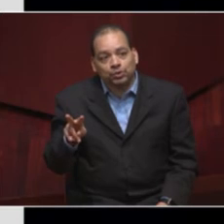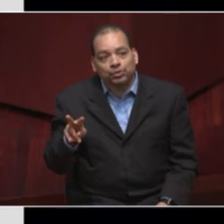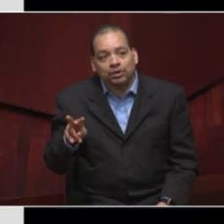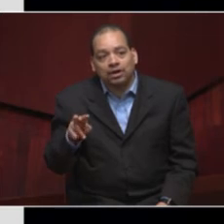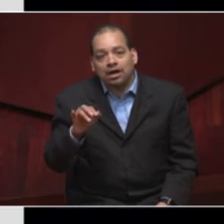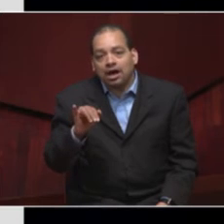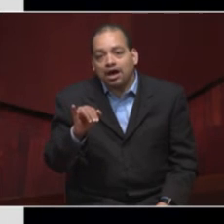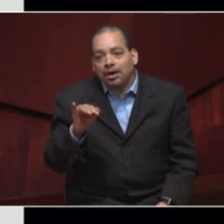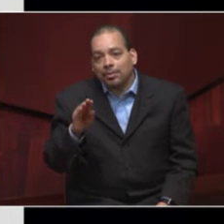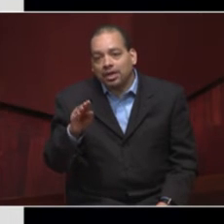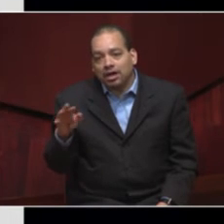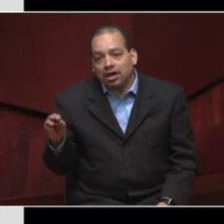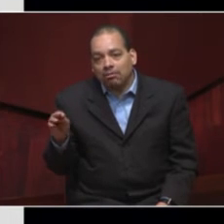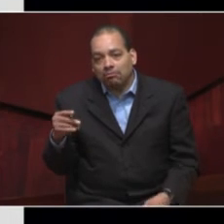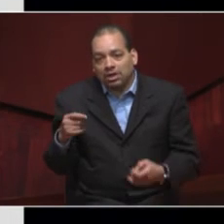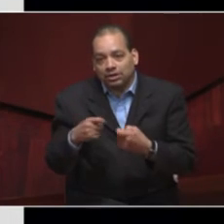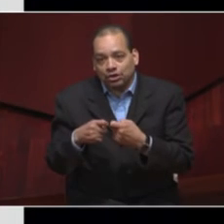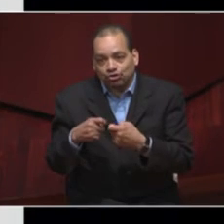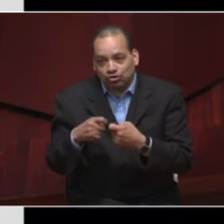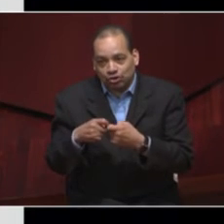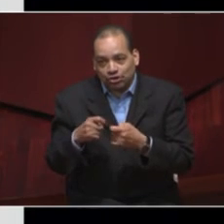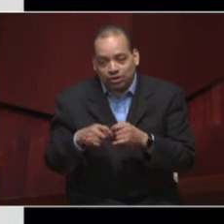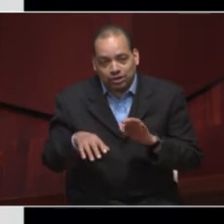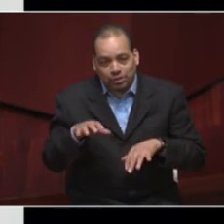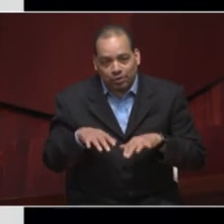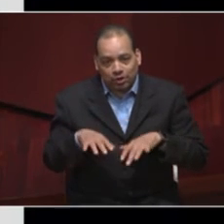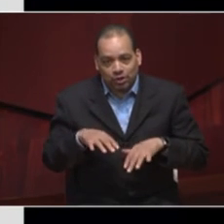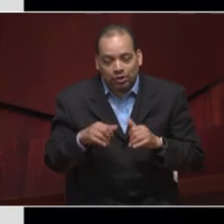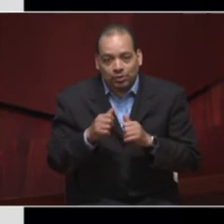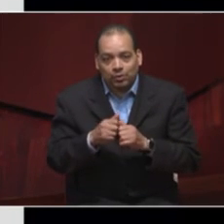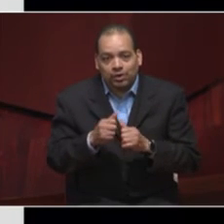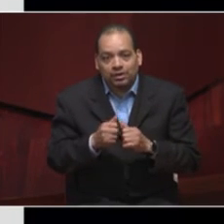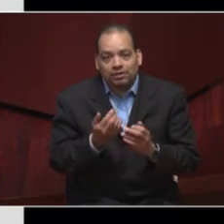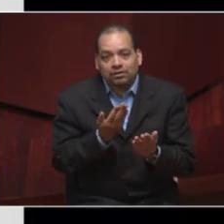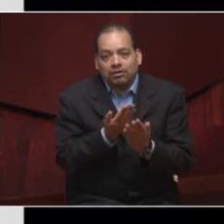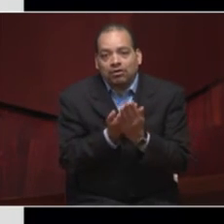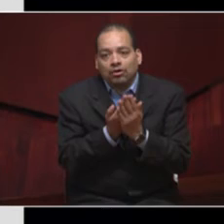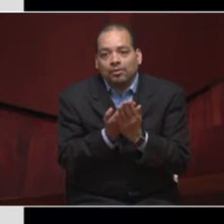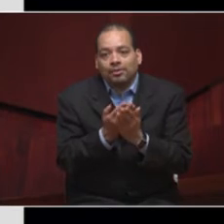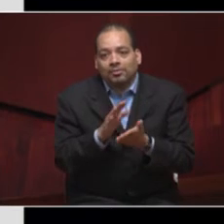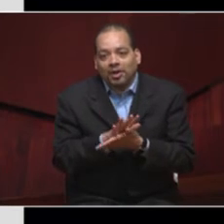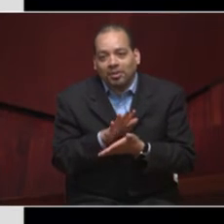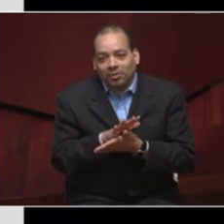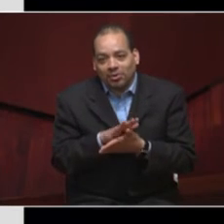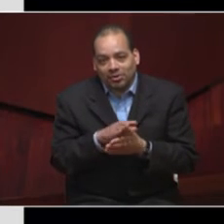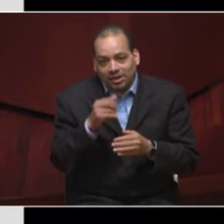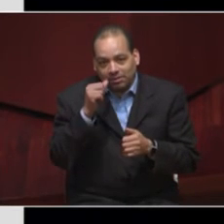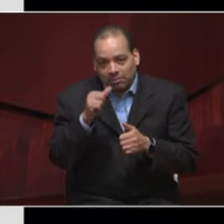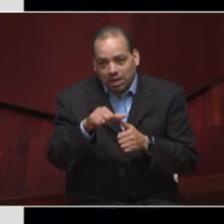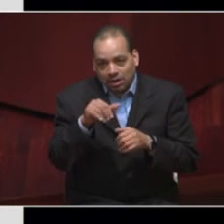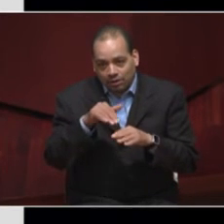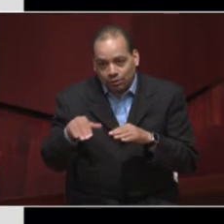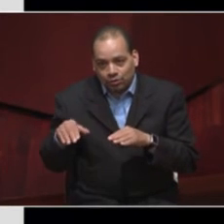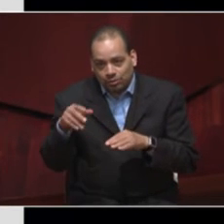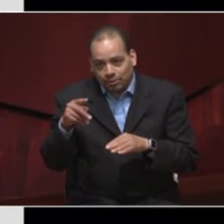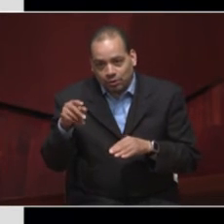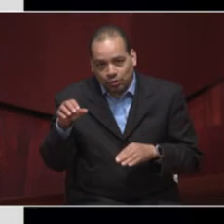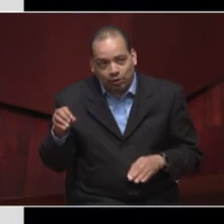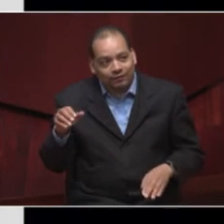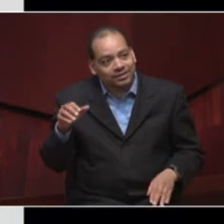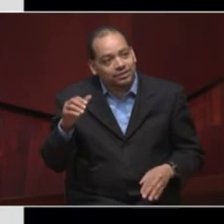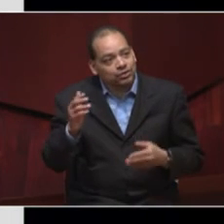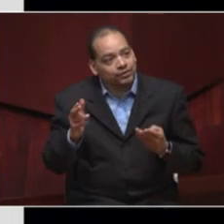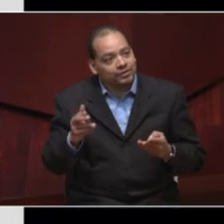typewriter, probably with carbon paper, and pop it in the U.S. Postal Service and mail it to the Federal Record Center of your choice.